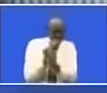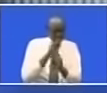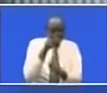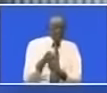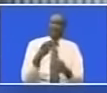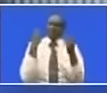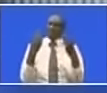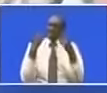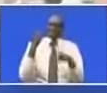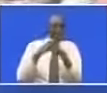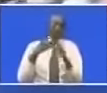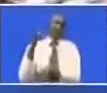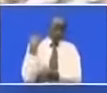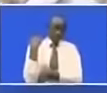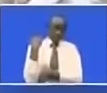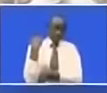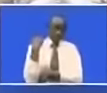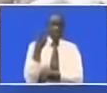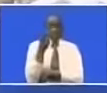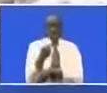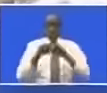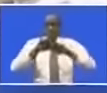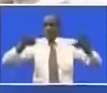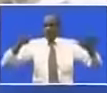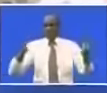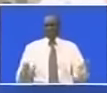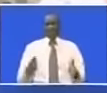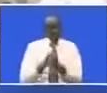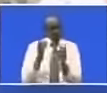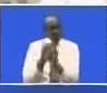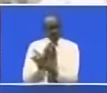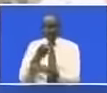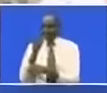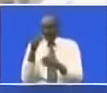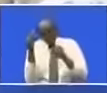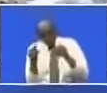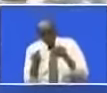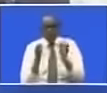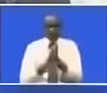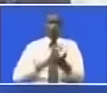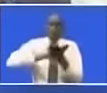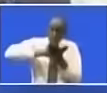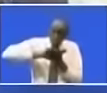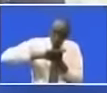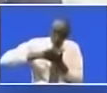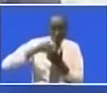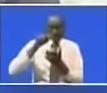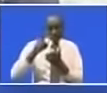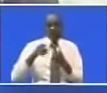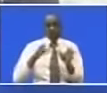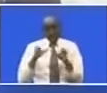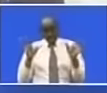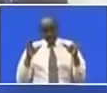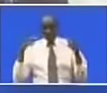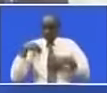this very many years ago. The base of the altar has various engravings, among them the Holy Eucharist, a bird feeding